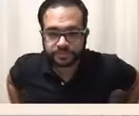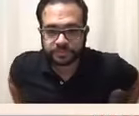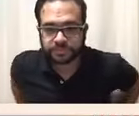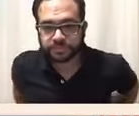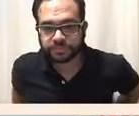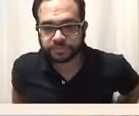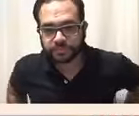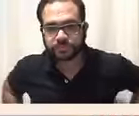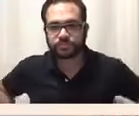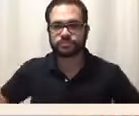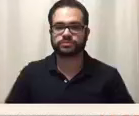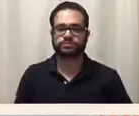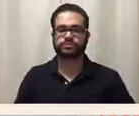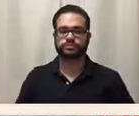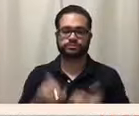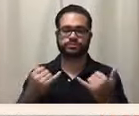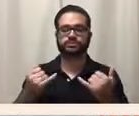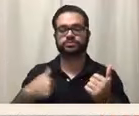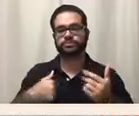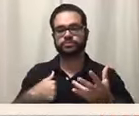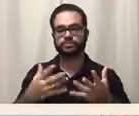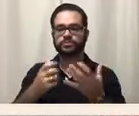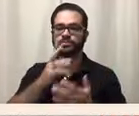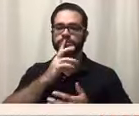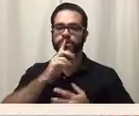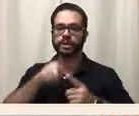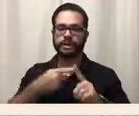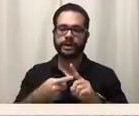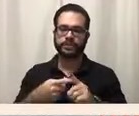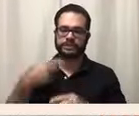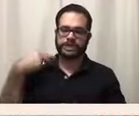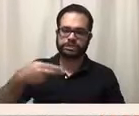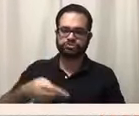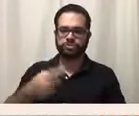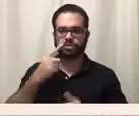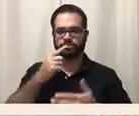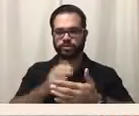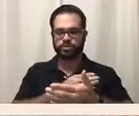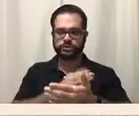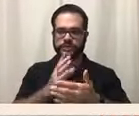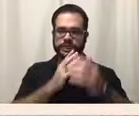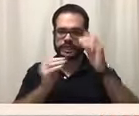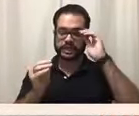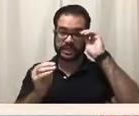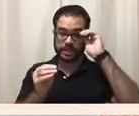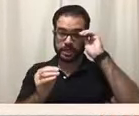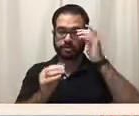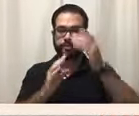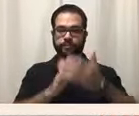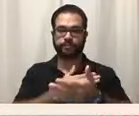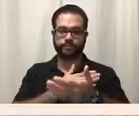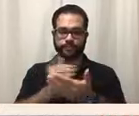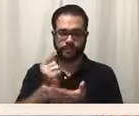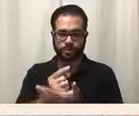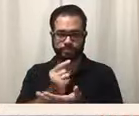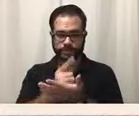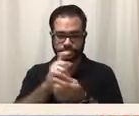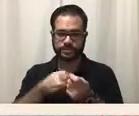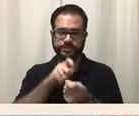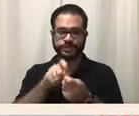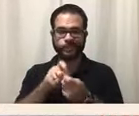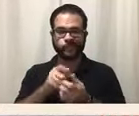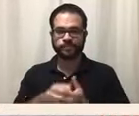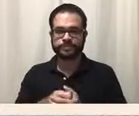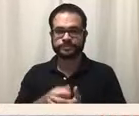Right now I want to talk about the history of music and music therapy in particular. And I start by